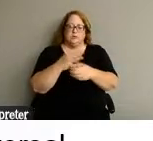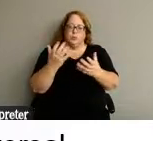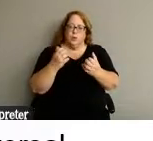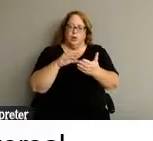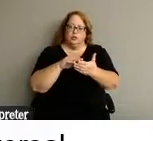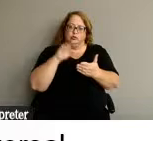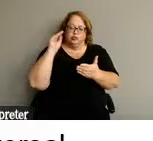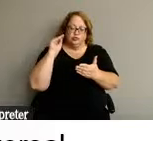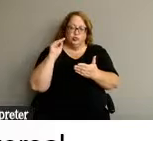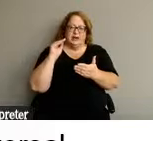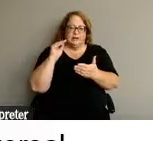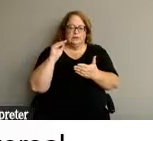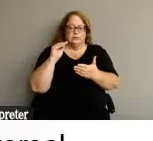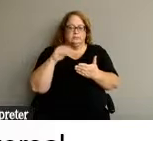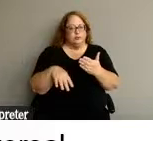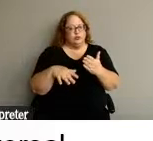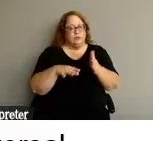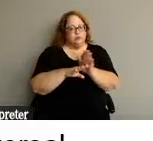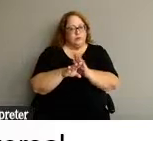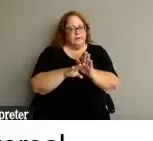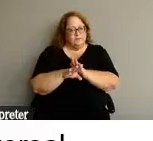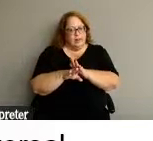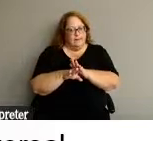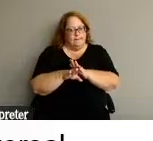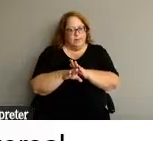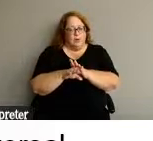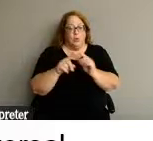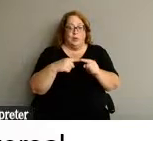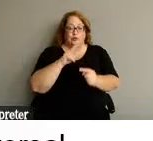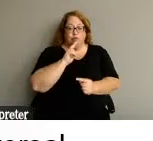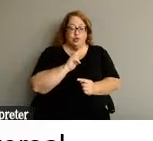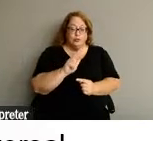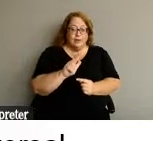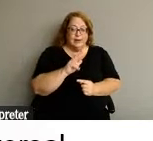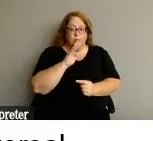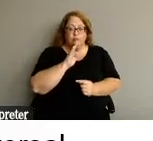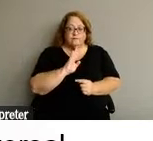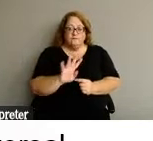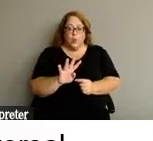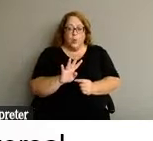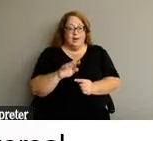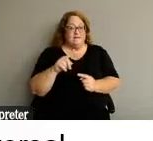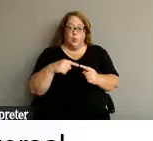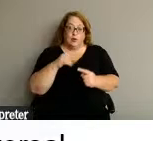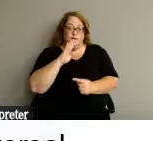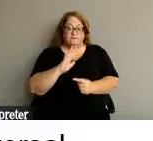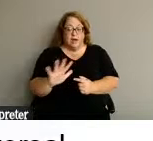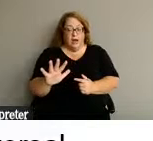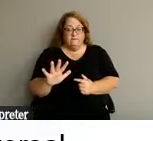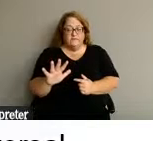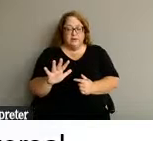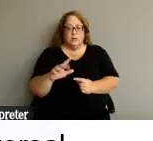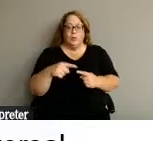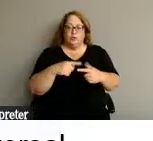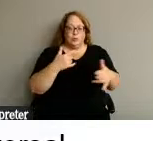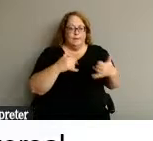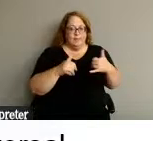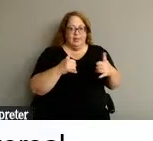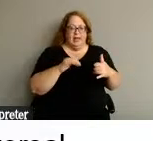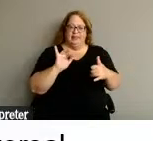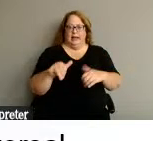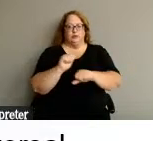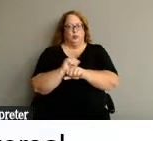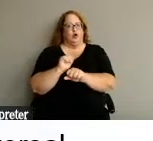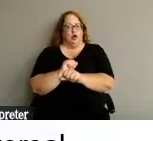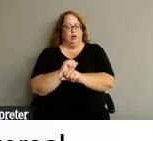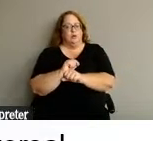a student to develop. And when you're 3 years old, when you're 4 years old, even when you're 5, when you play, that is your